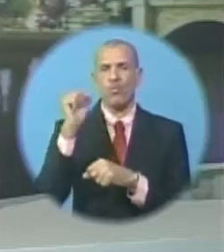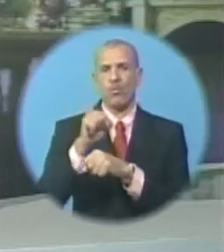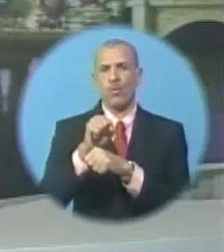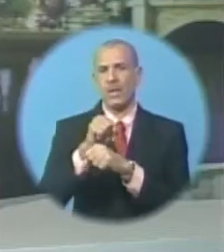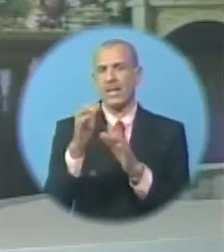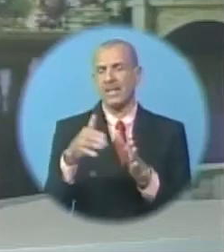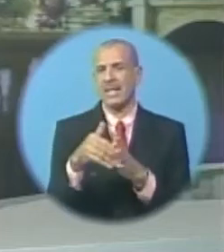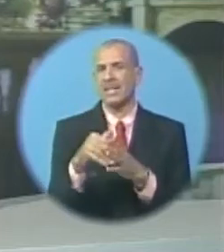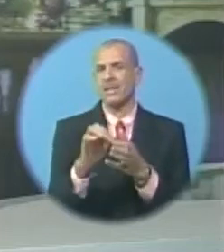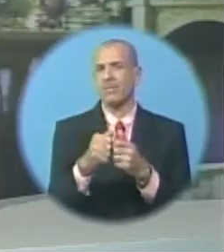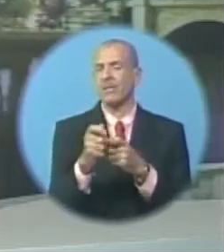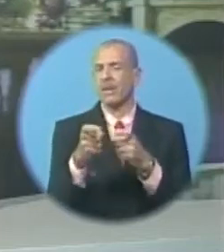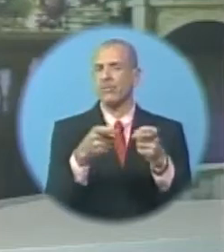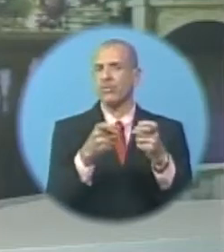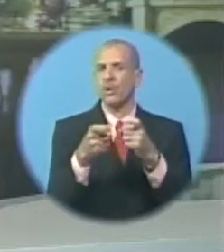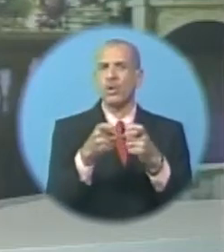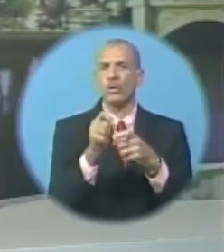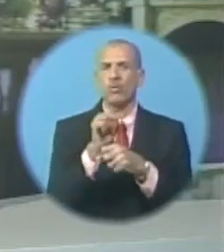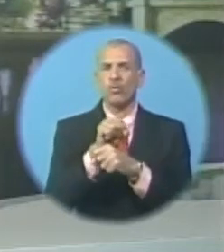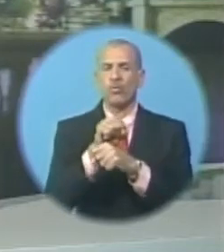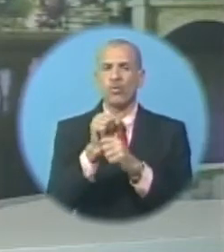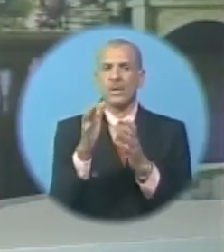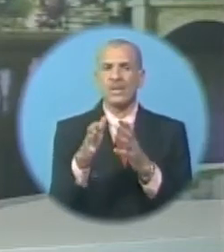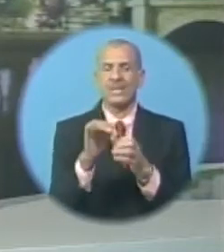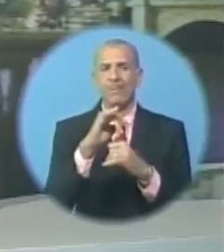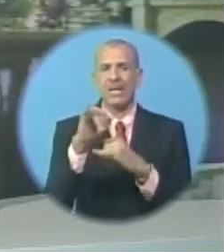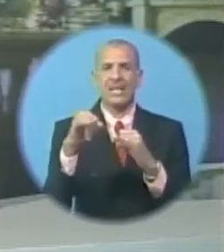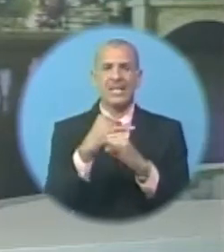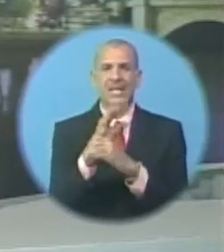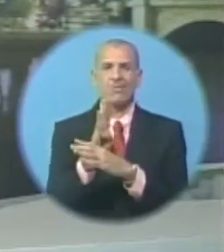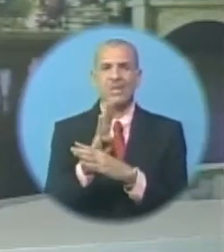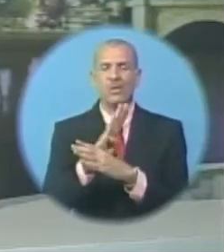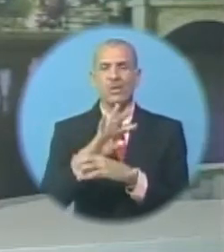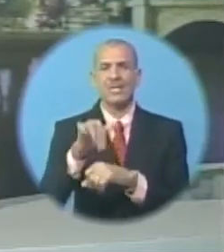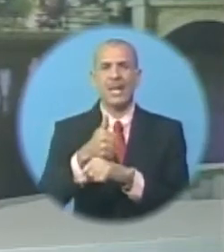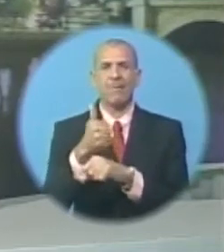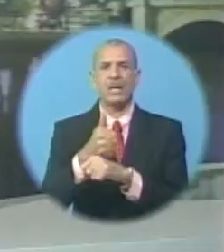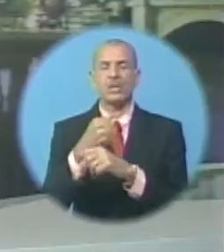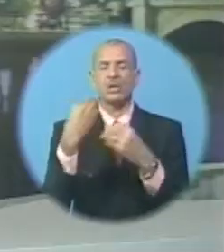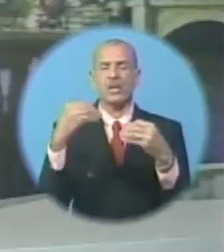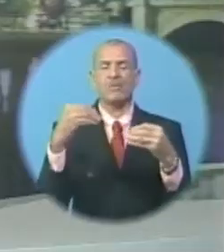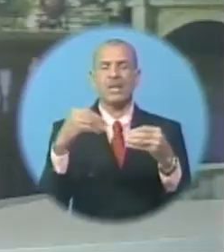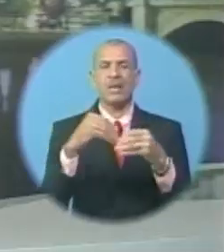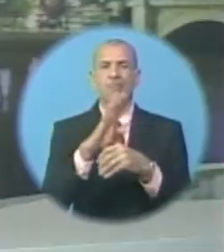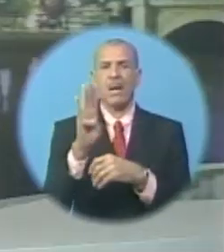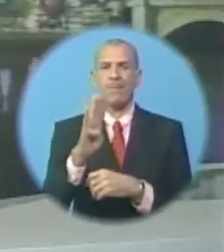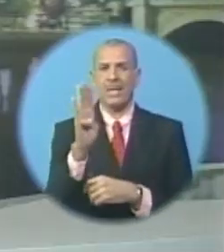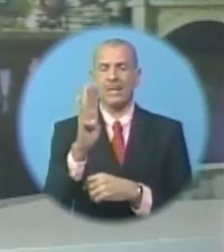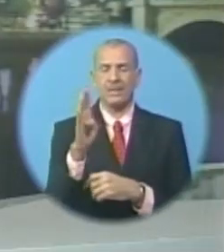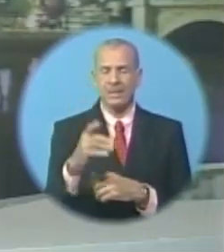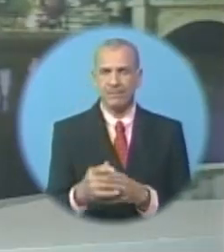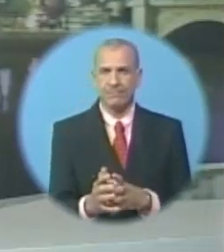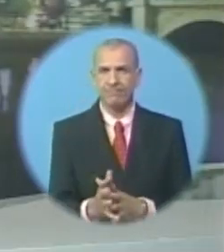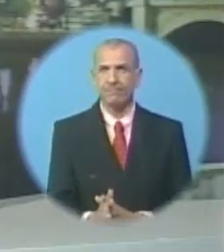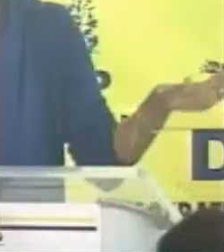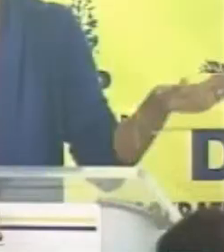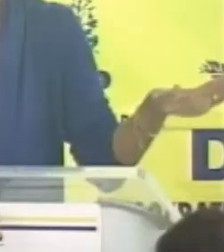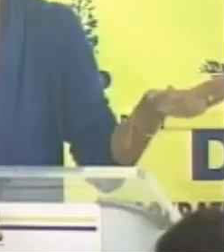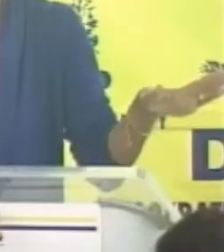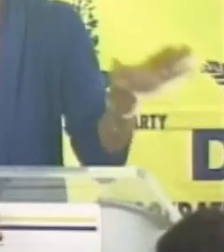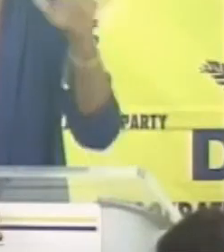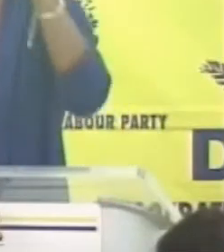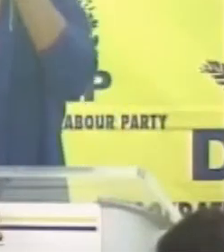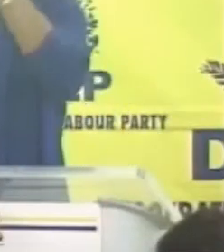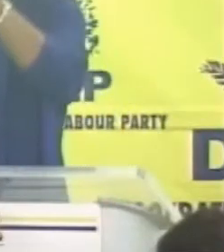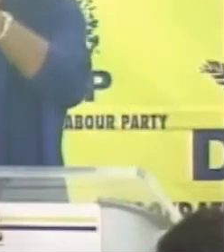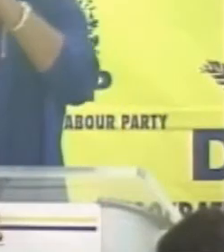to regulate the treatment of workers by international businesses who set up shop in Barbados. We are glad for foreign